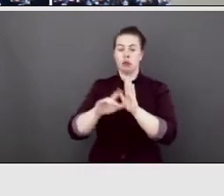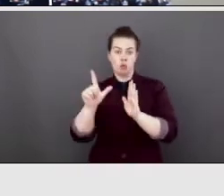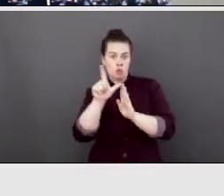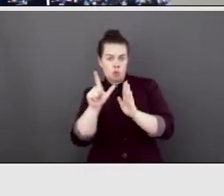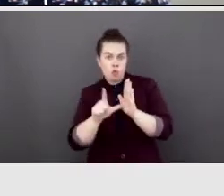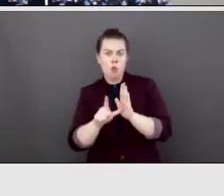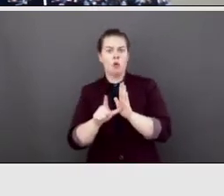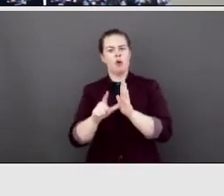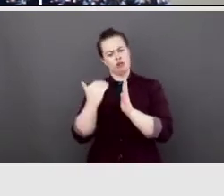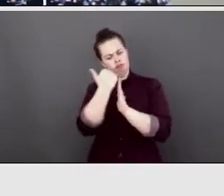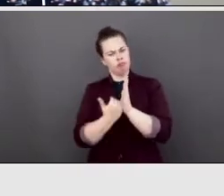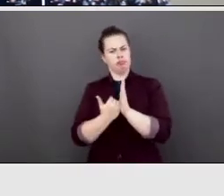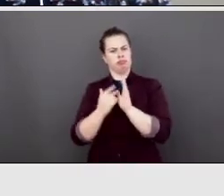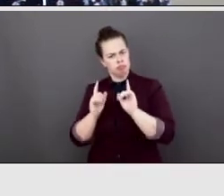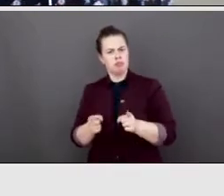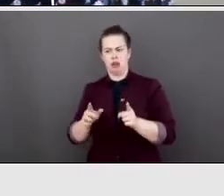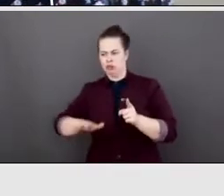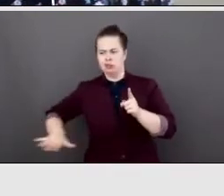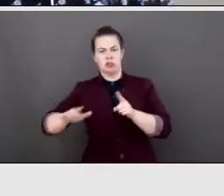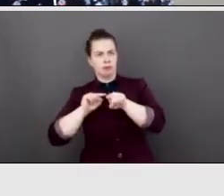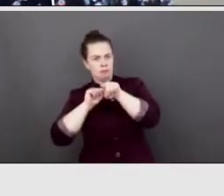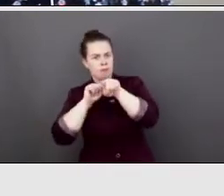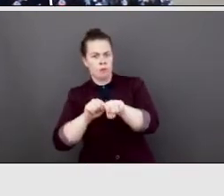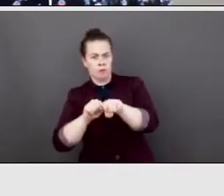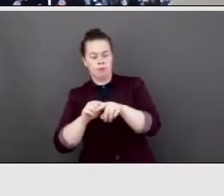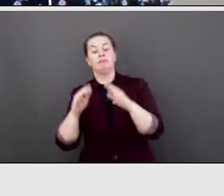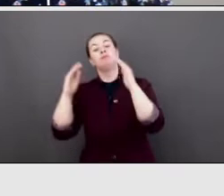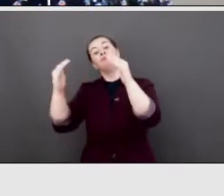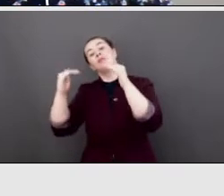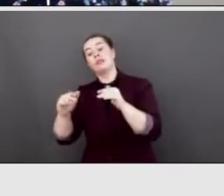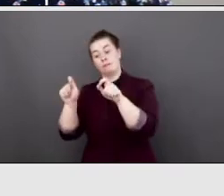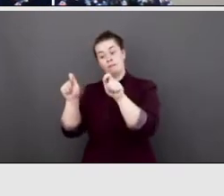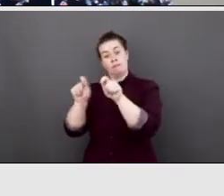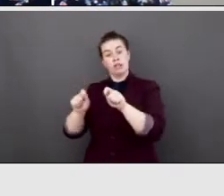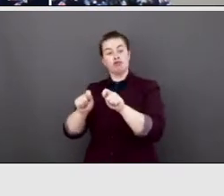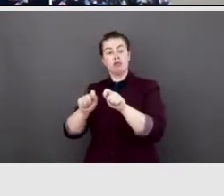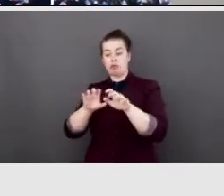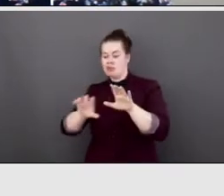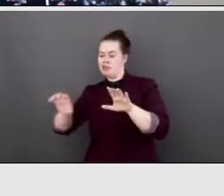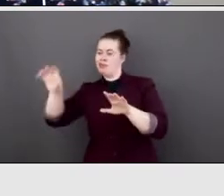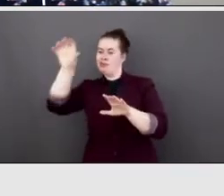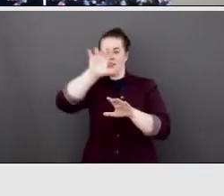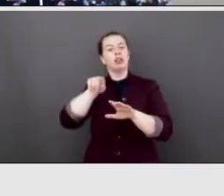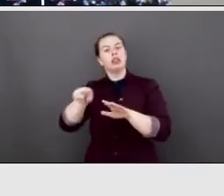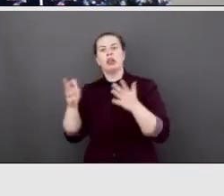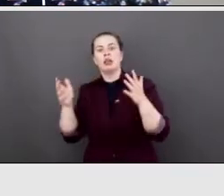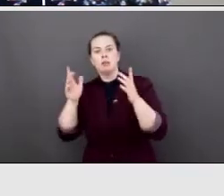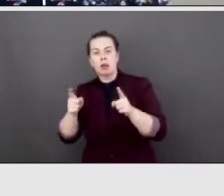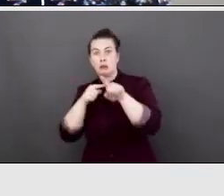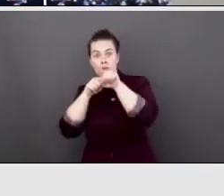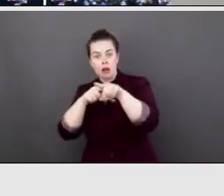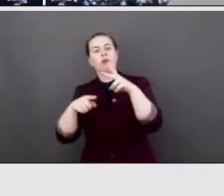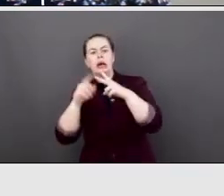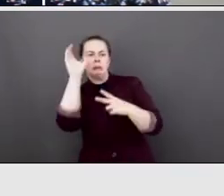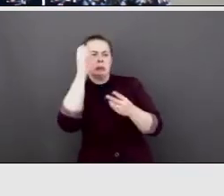policies, and administrative guidelines. The federal states are responsible for hospital planning and the allocation of